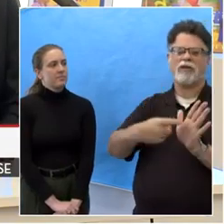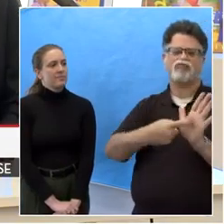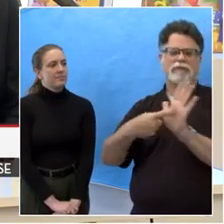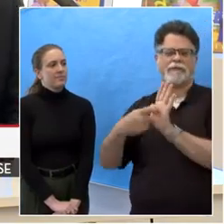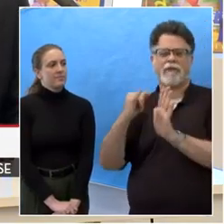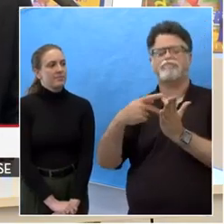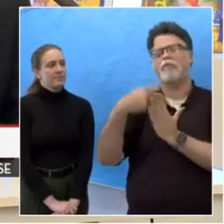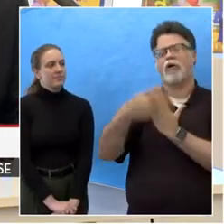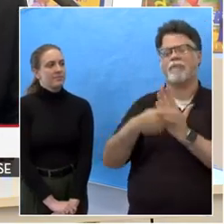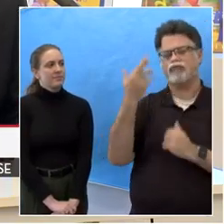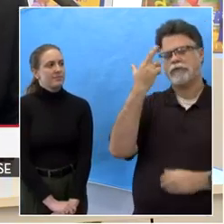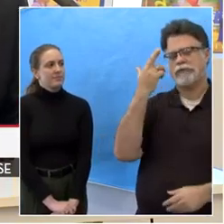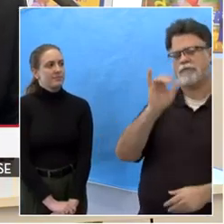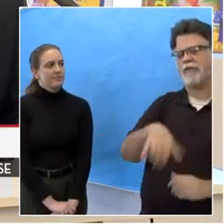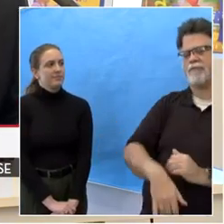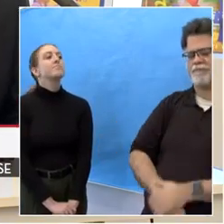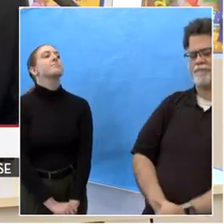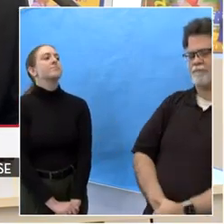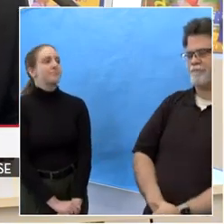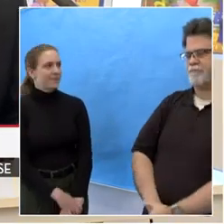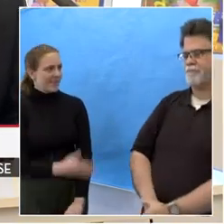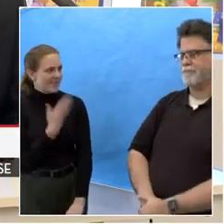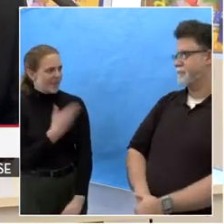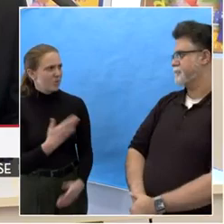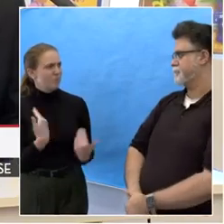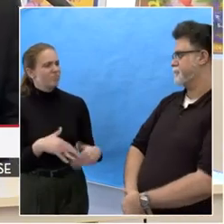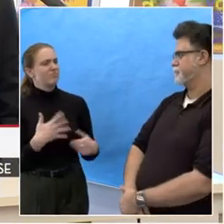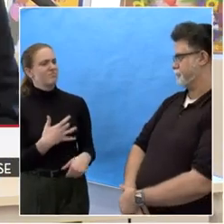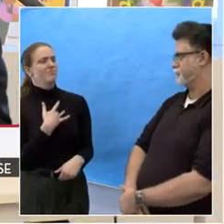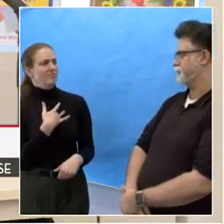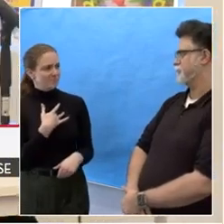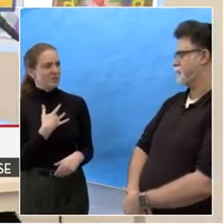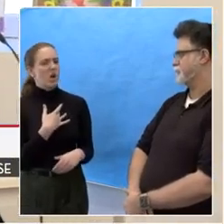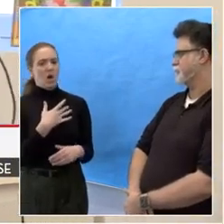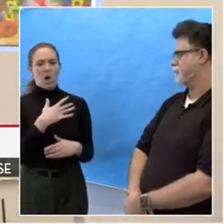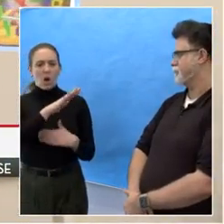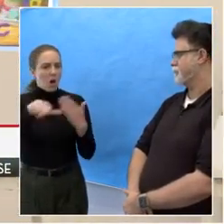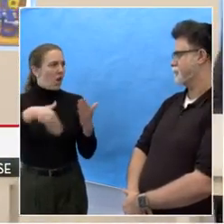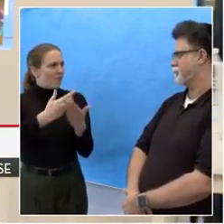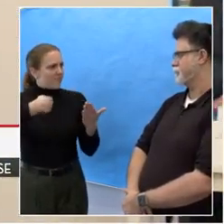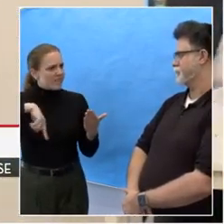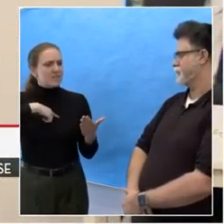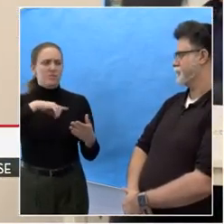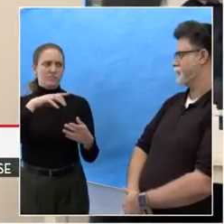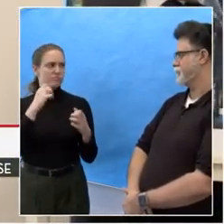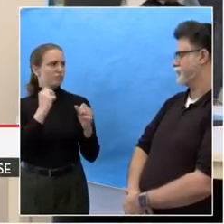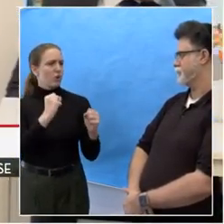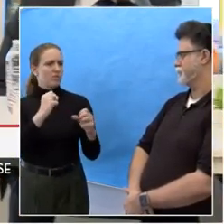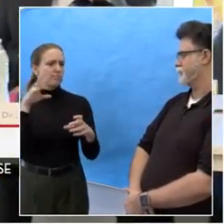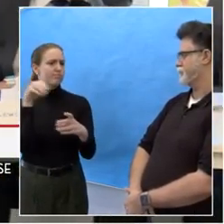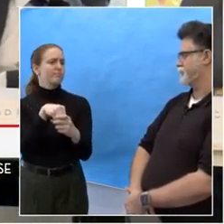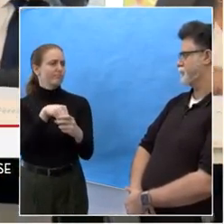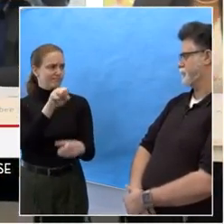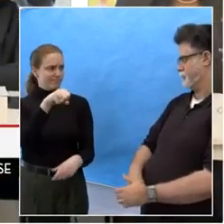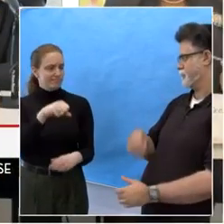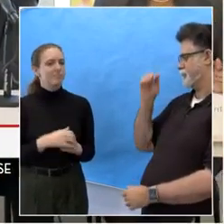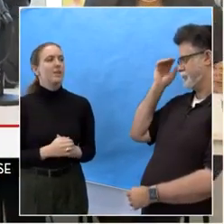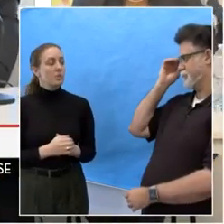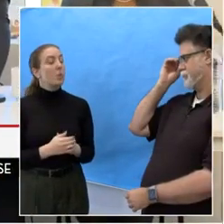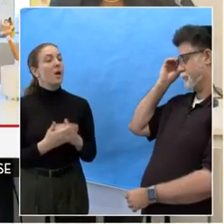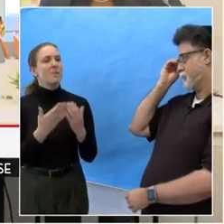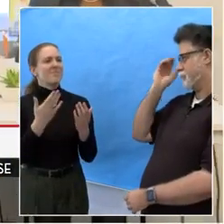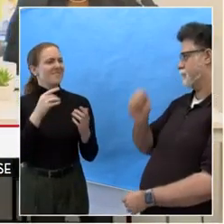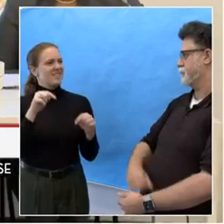Thank you. What you said was powerful. All of us remain all in. So thank you for that. Okay, so this is for